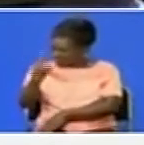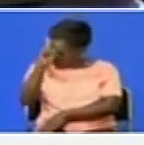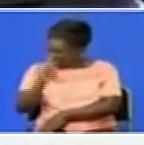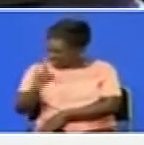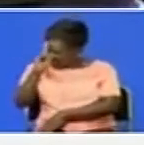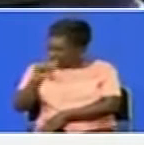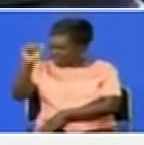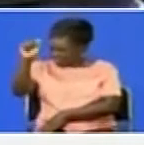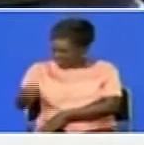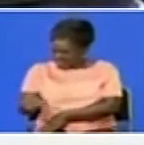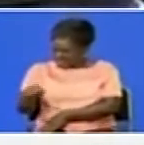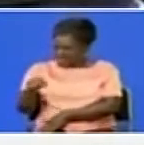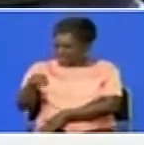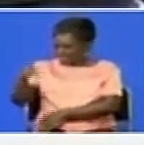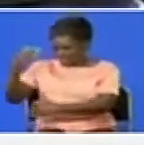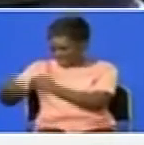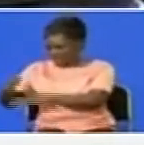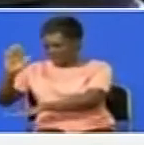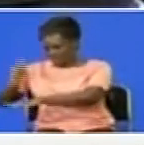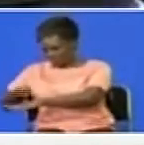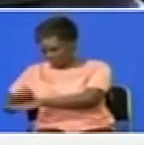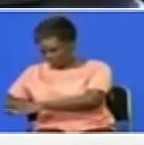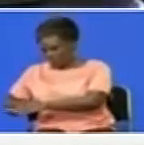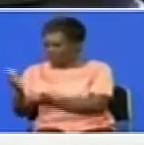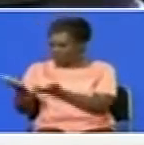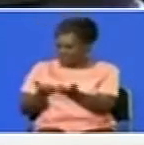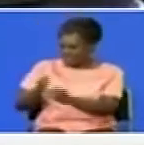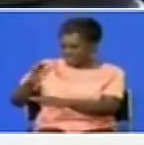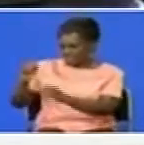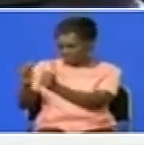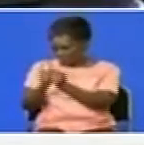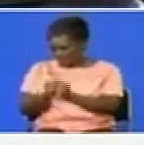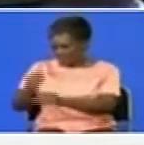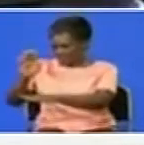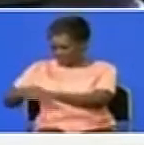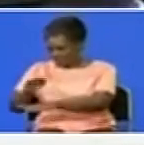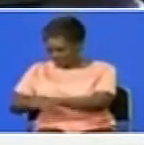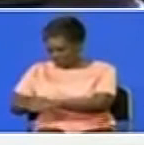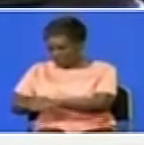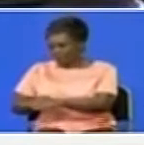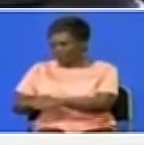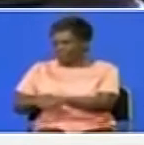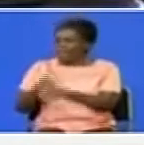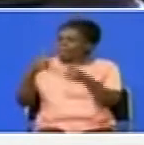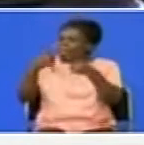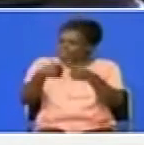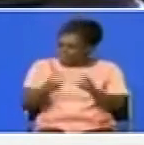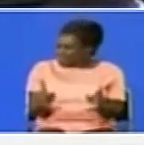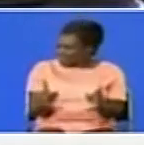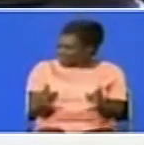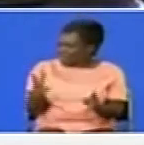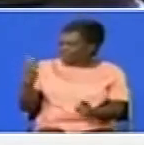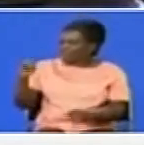question. Yes, we are good neighbors. Yes, we are doing business together. Yes, you're transiting your goods through our country. But what